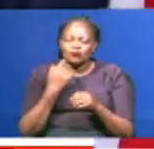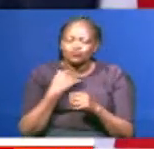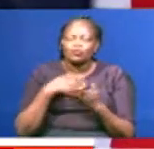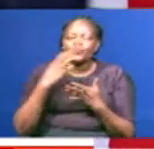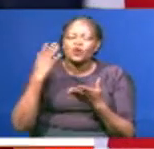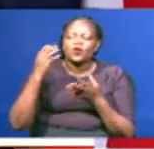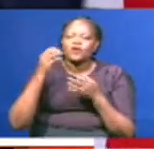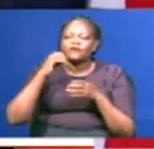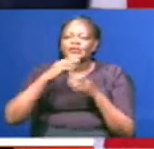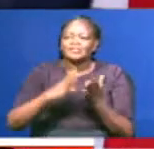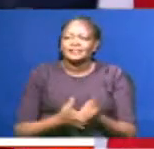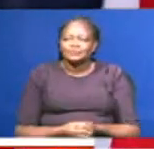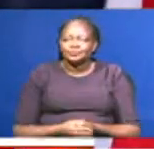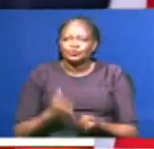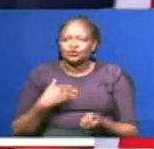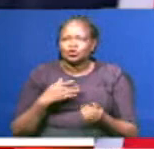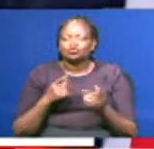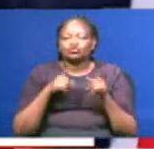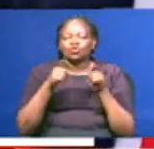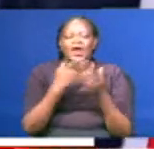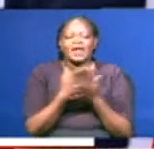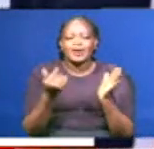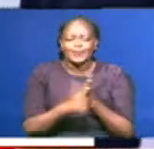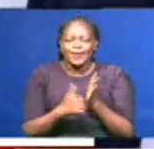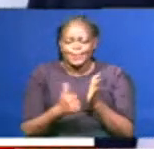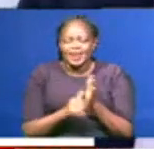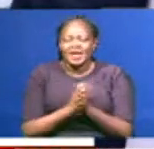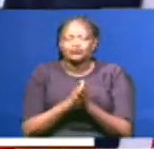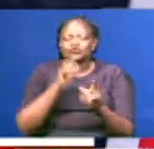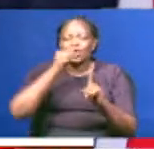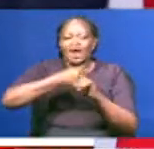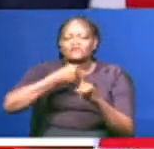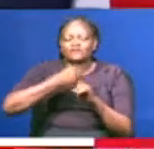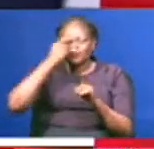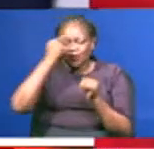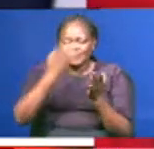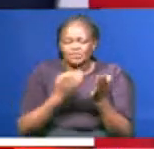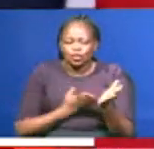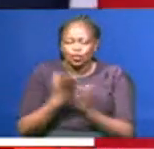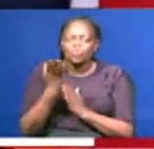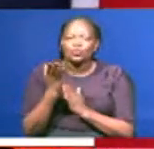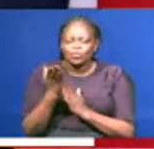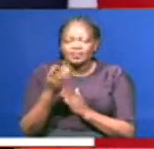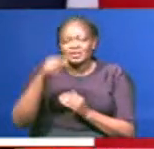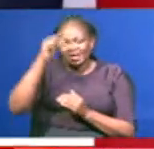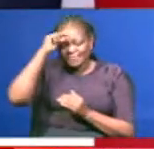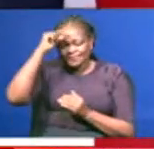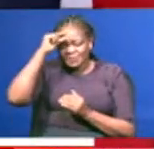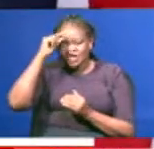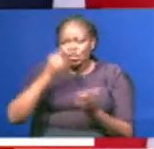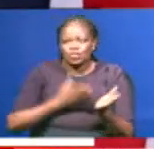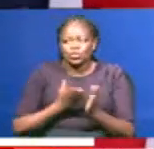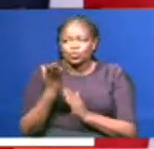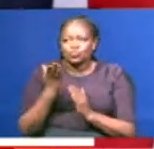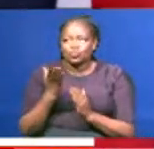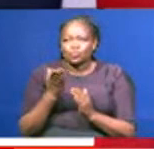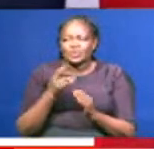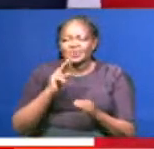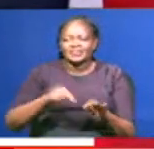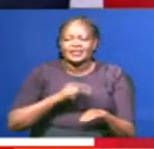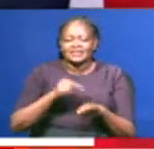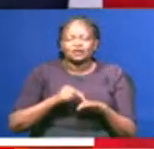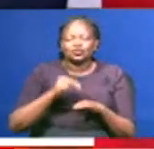To mitigate any problems and to advocate for businesses through the government, through the National